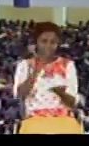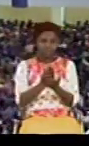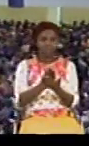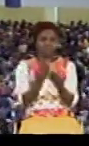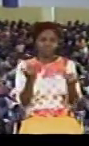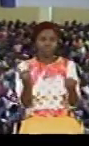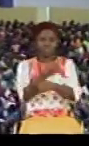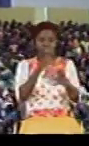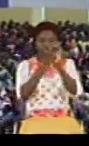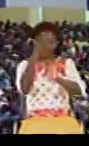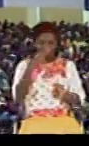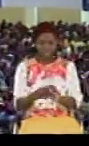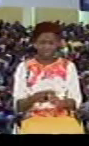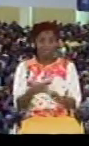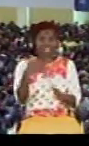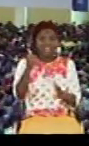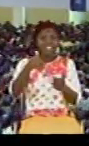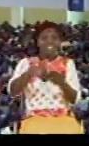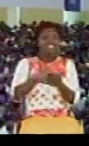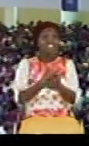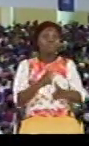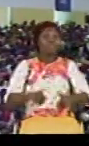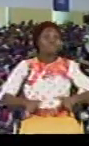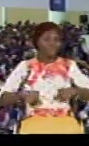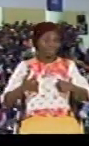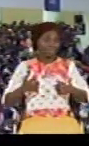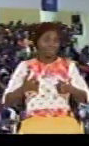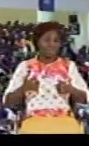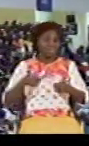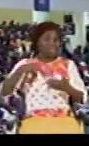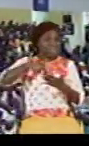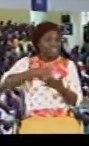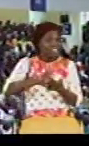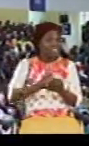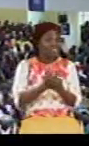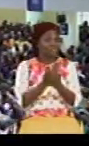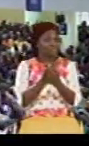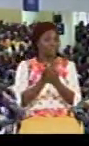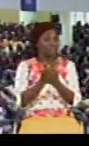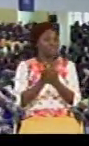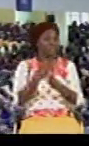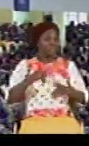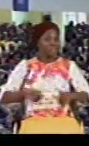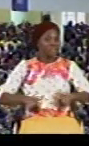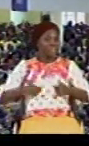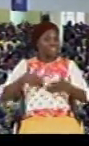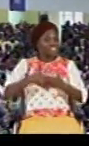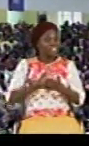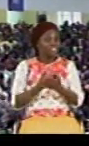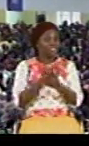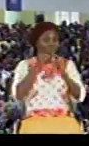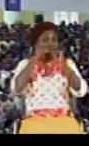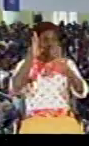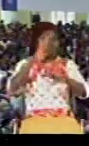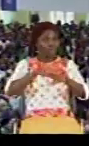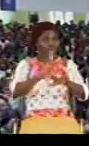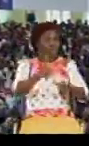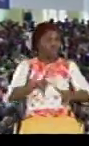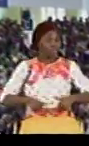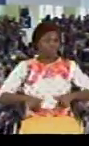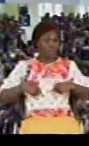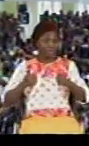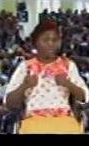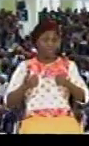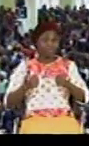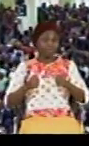A new life, a new refreshing, a new blessing upon your life on one